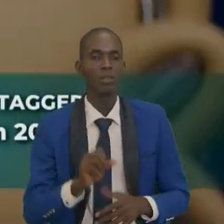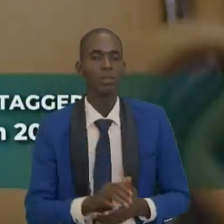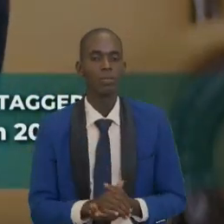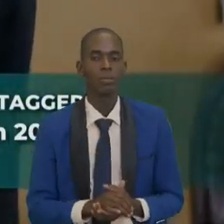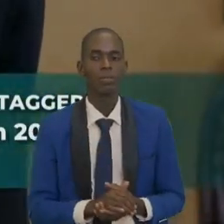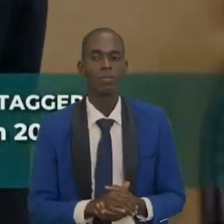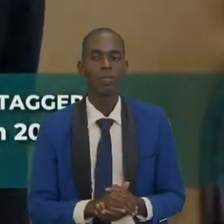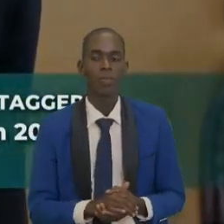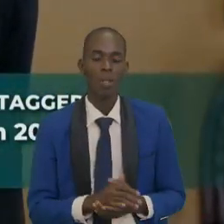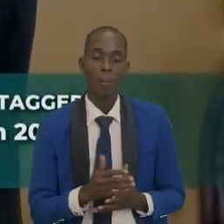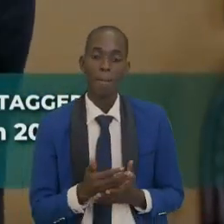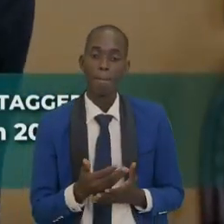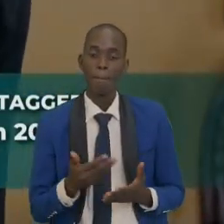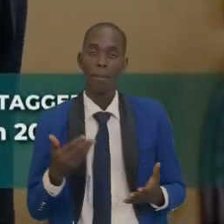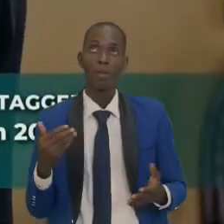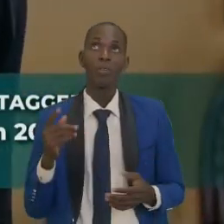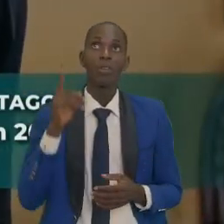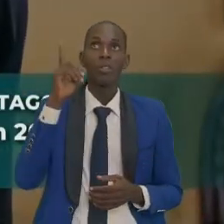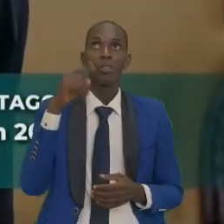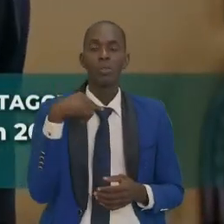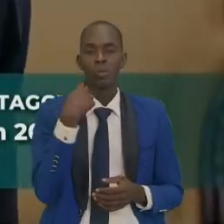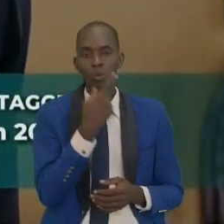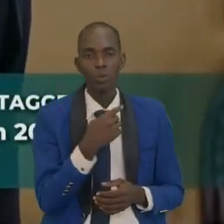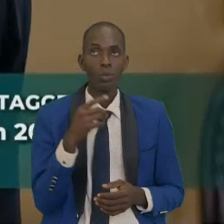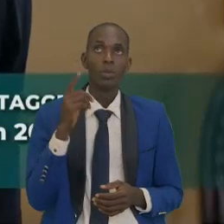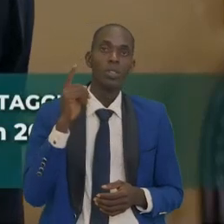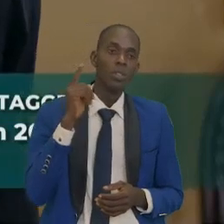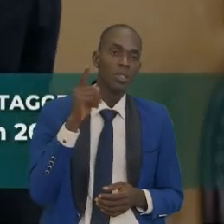before him whom he believed